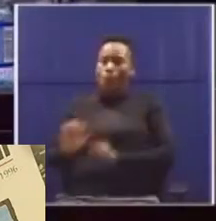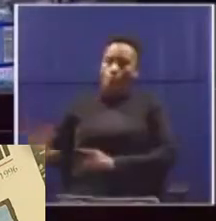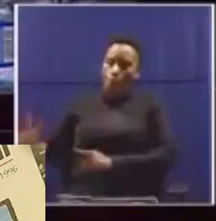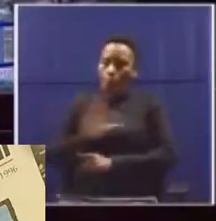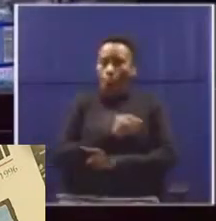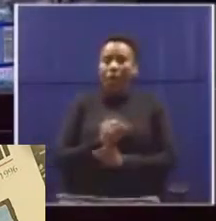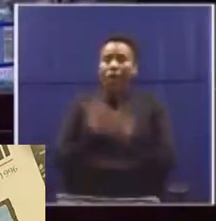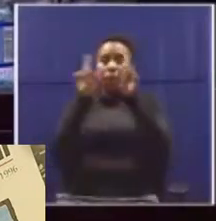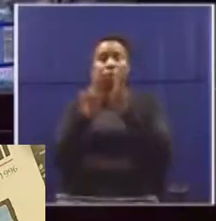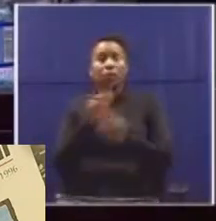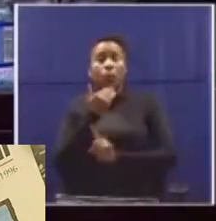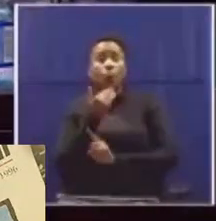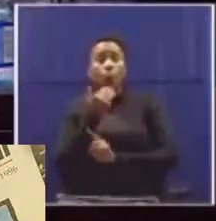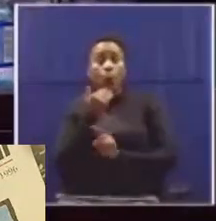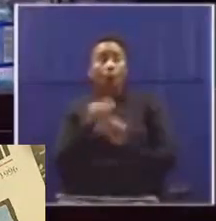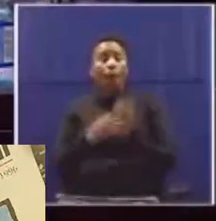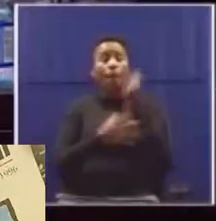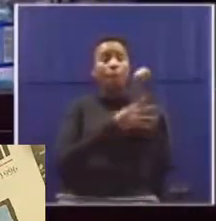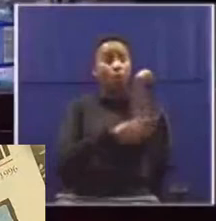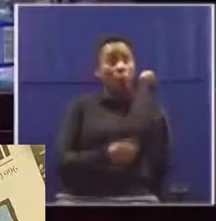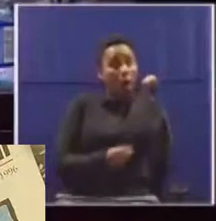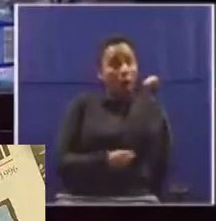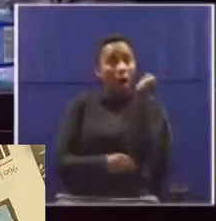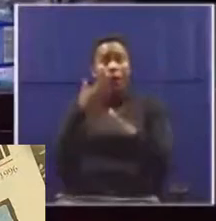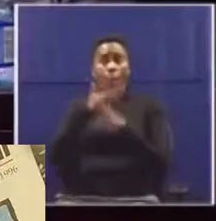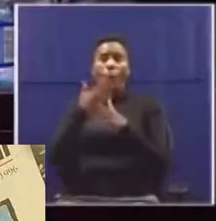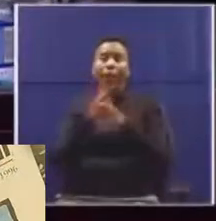the poor and the working class